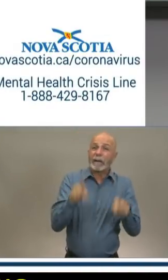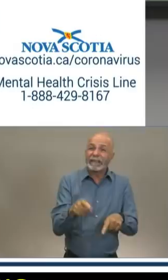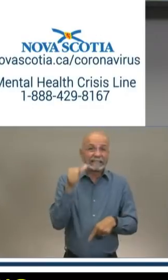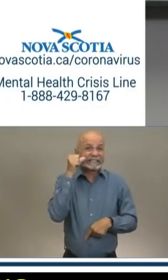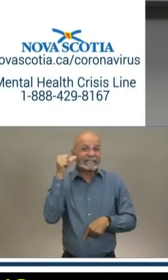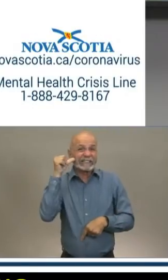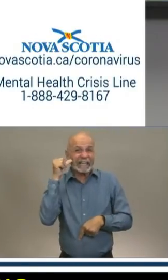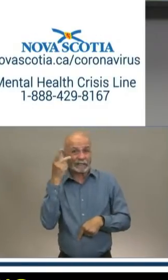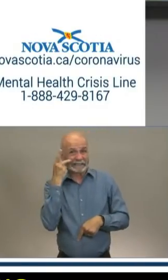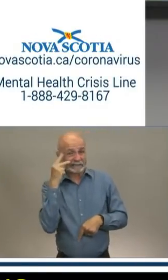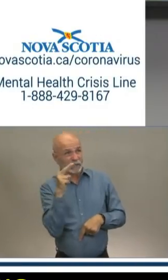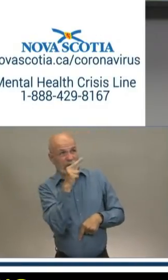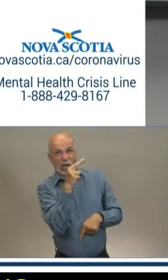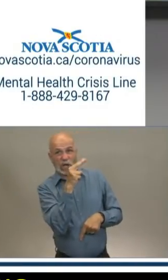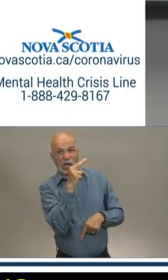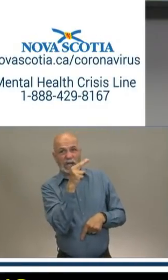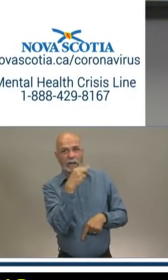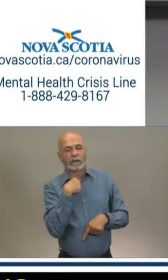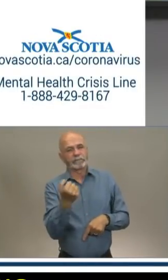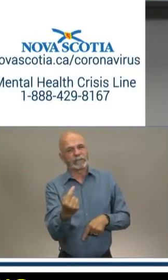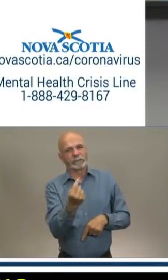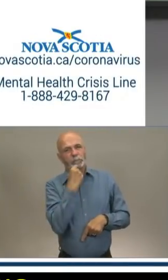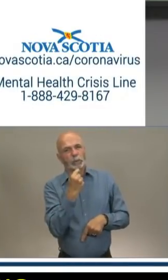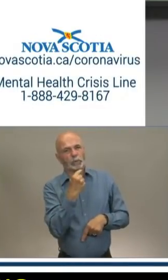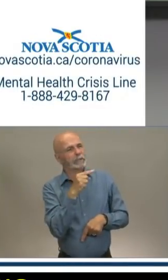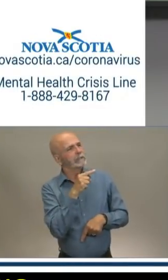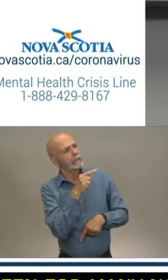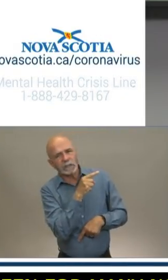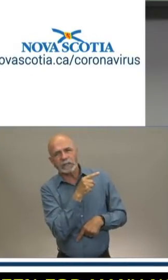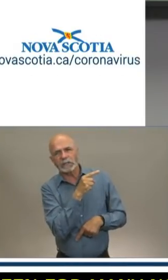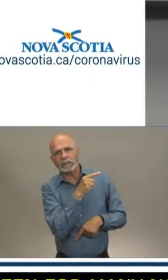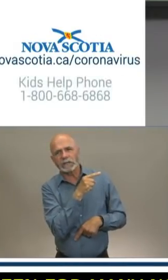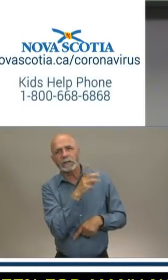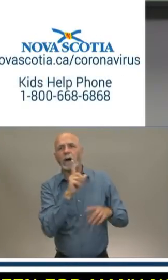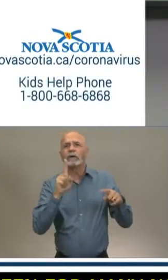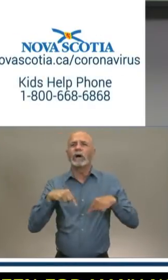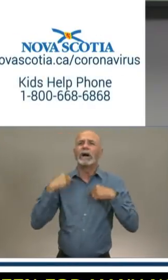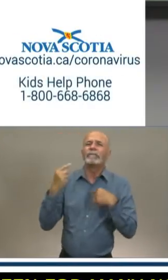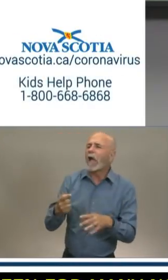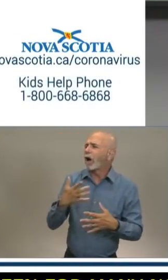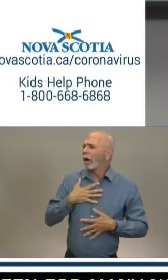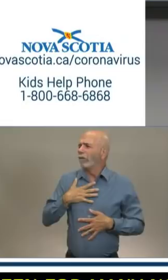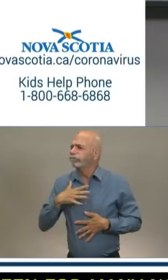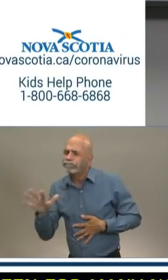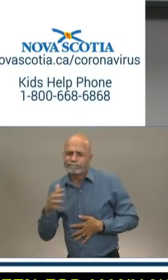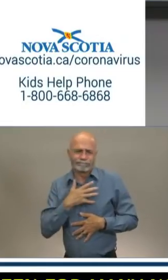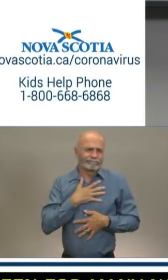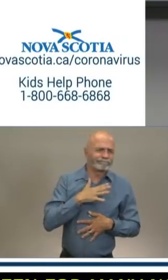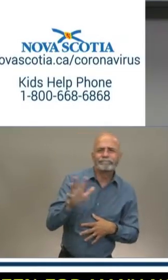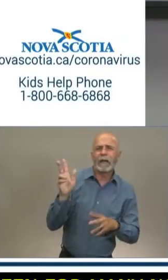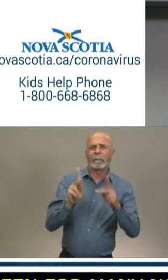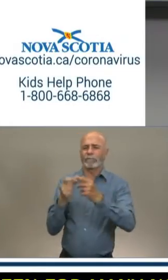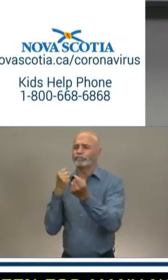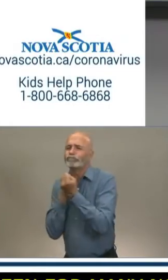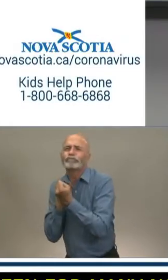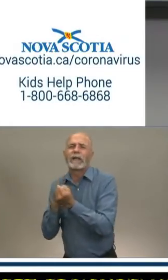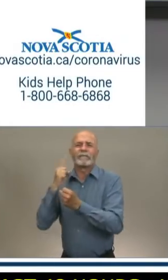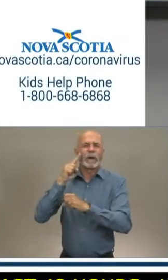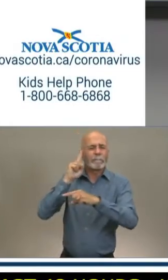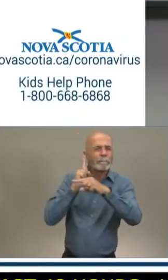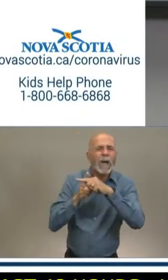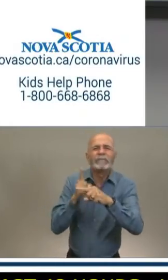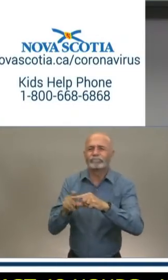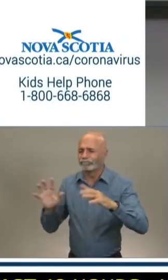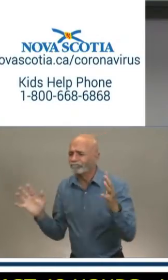this far by caring for one another, showing compassion and positivity, trusting science and good judgment, and being patient